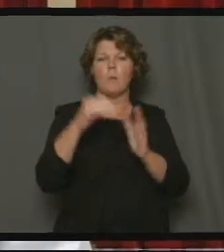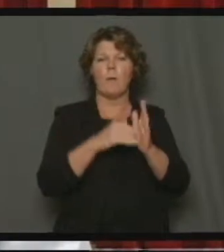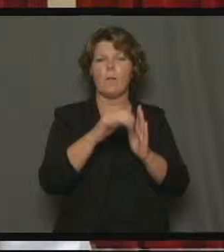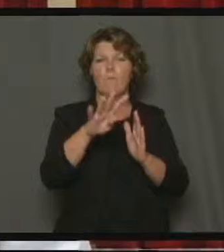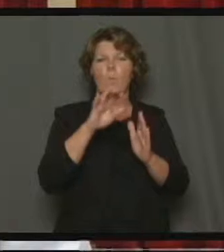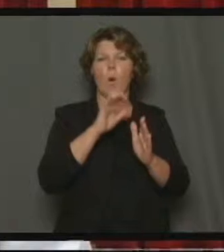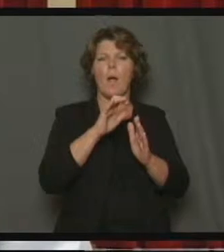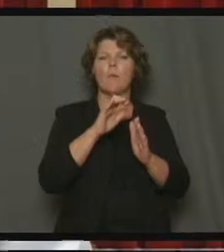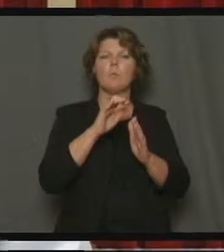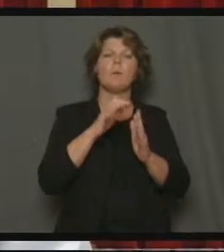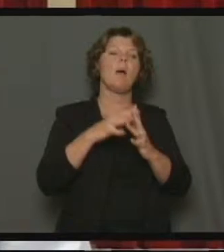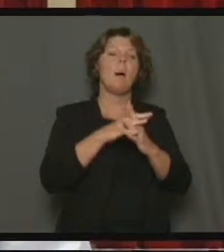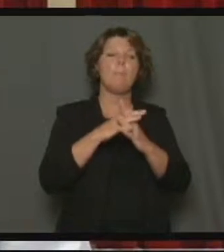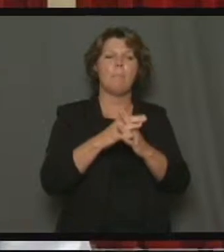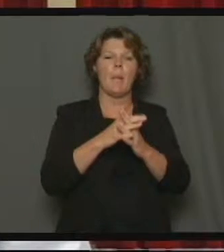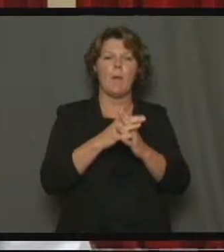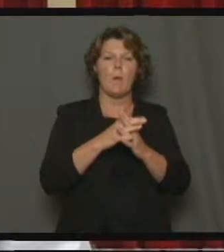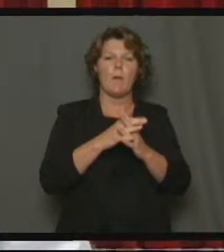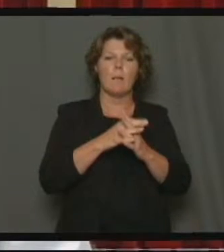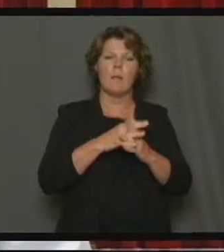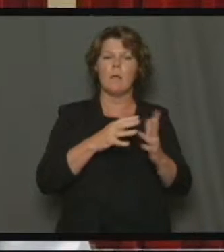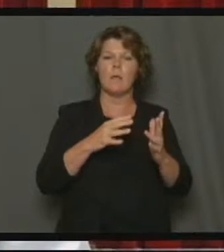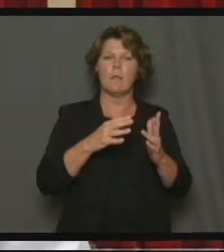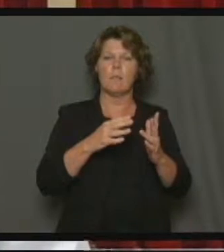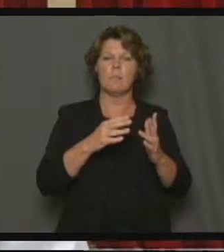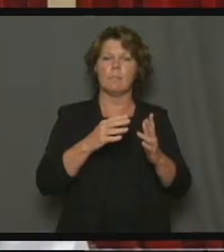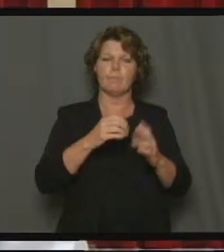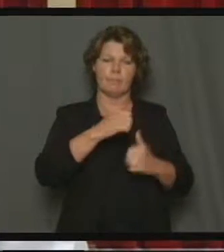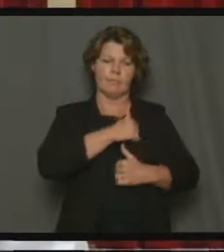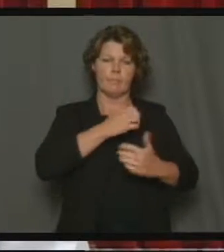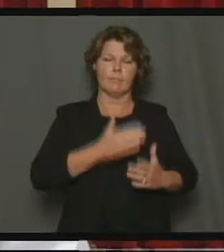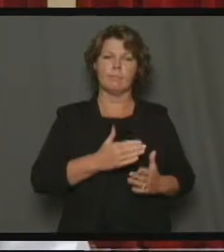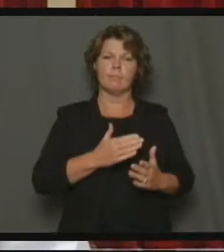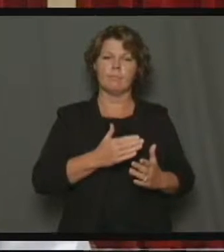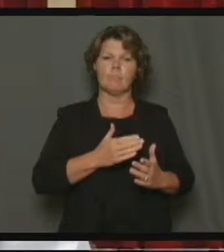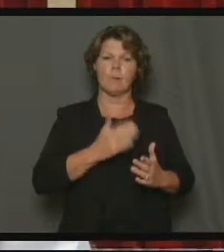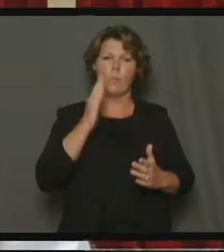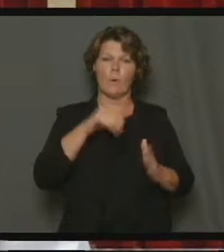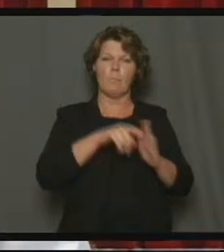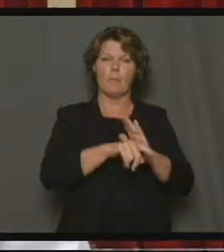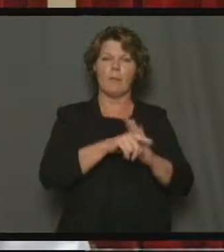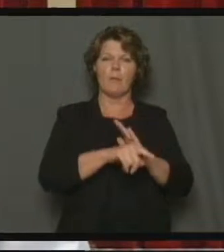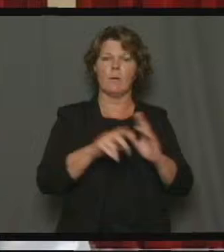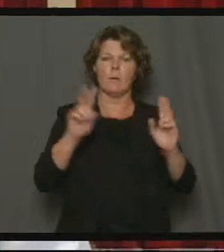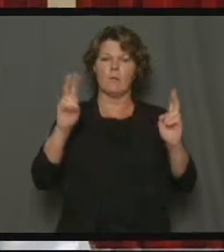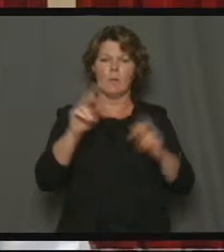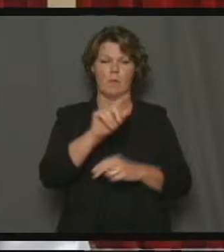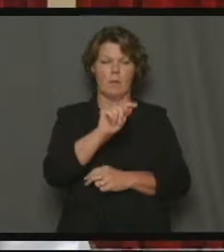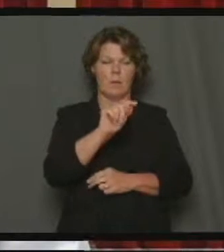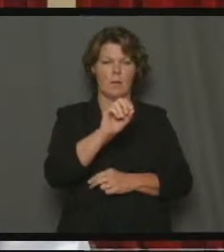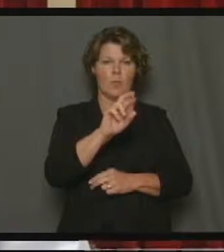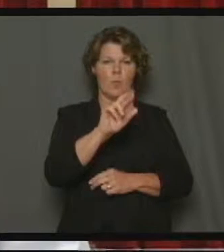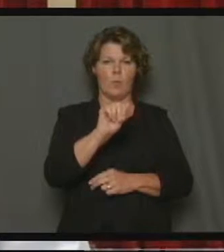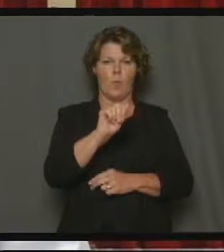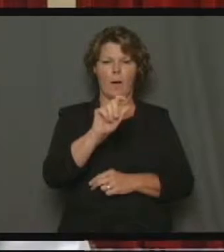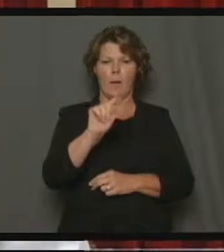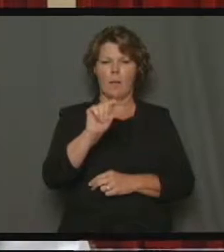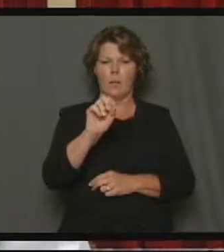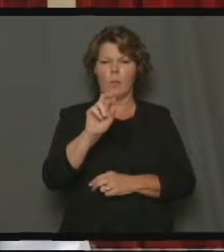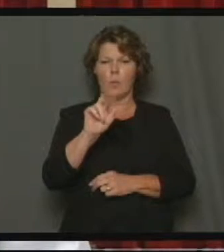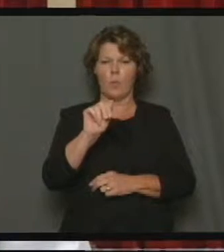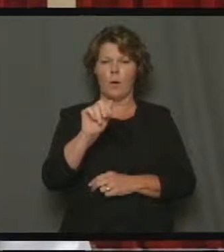American sailors would be dead. Torah, Torah, Torah was the code word that had completely